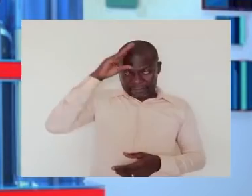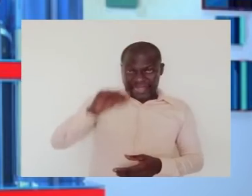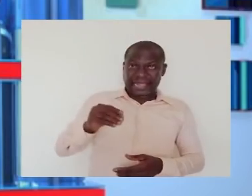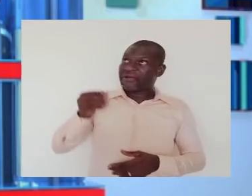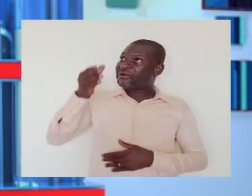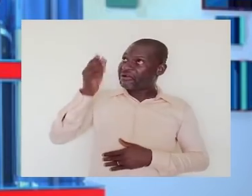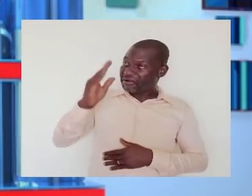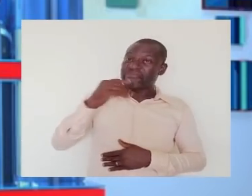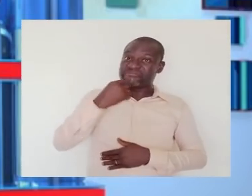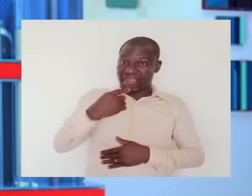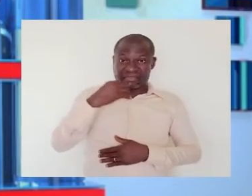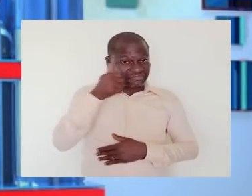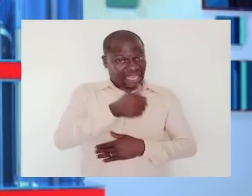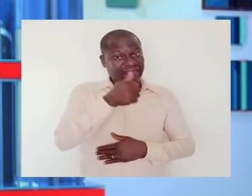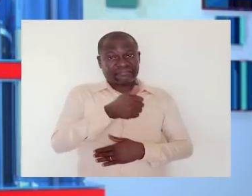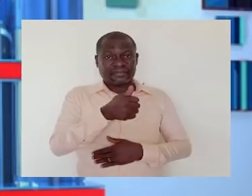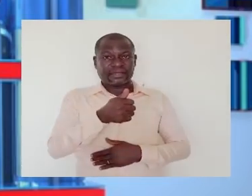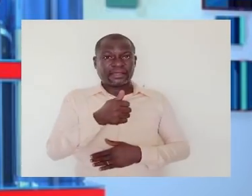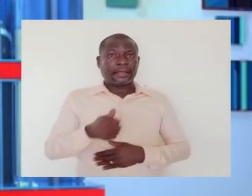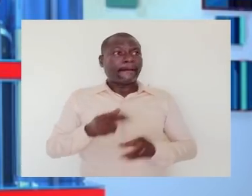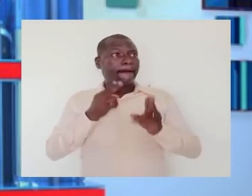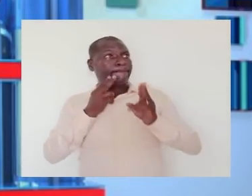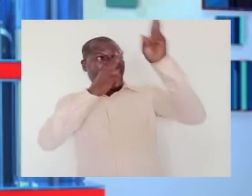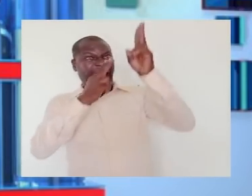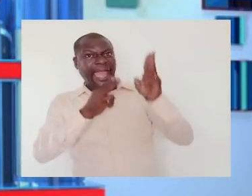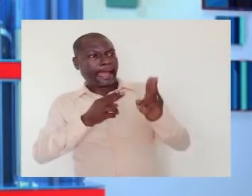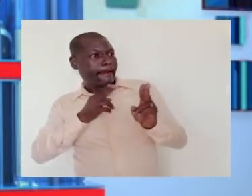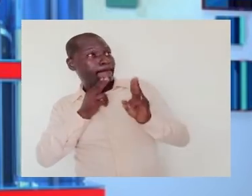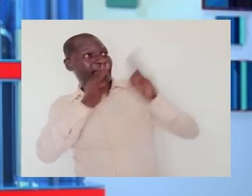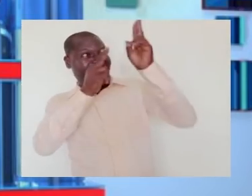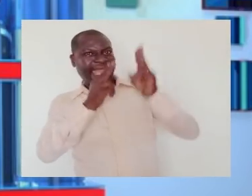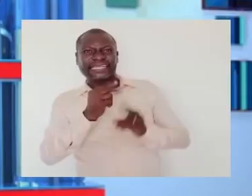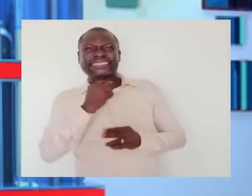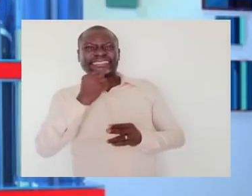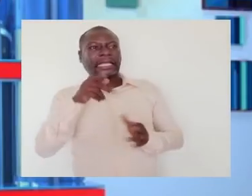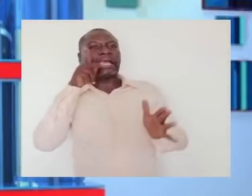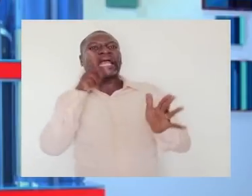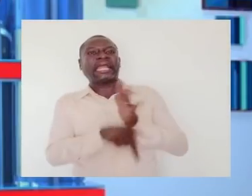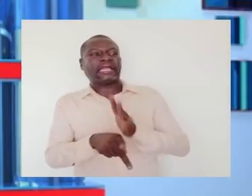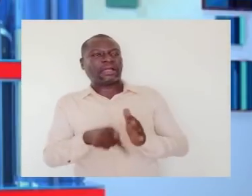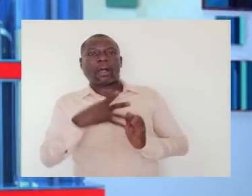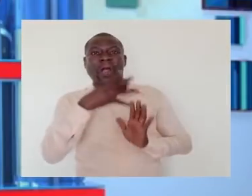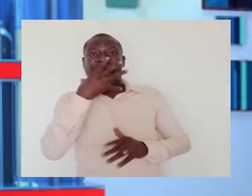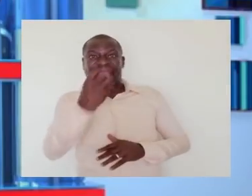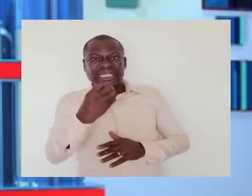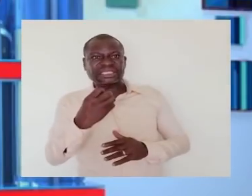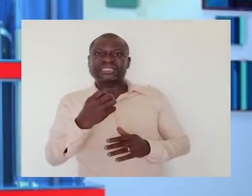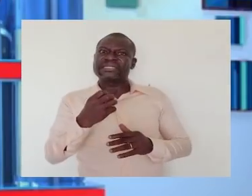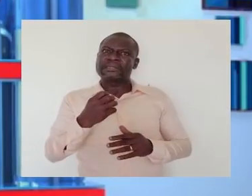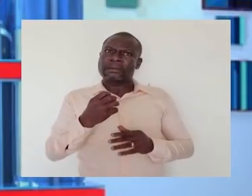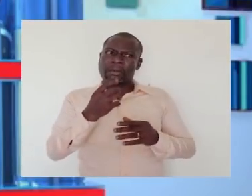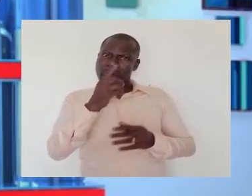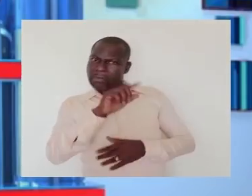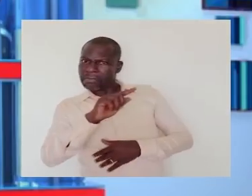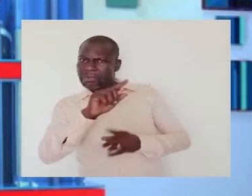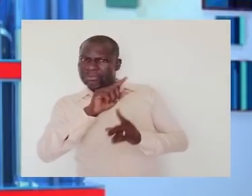etuo. Edi kwa jina aswane dem. Etu etuo pay. Edi asamwa. Wase odomi obi.